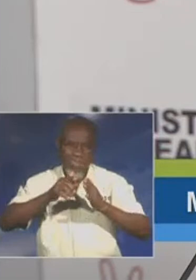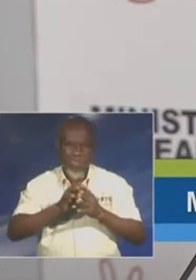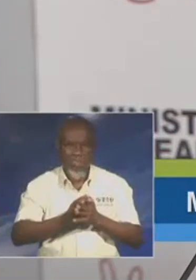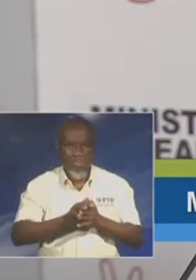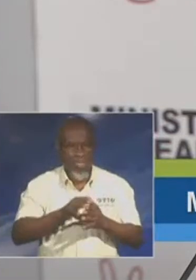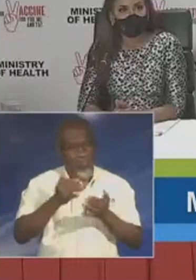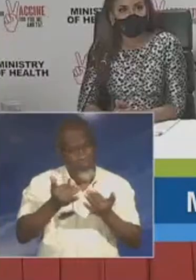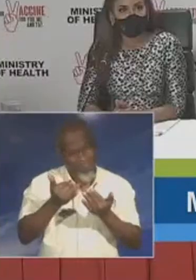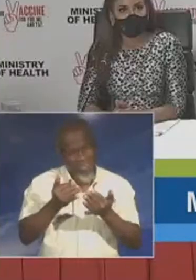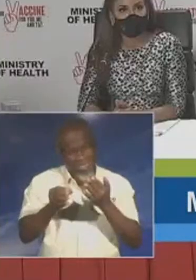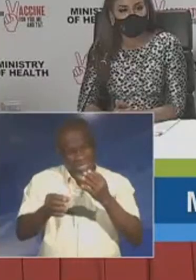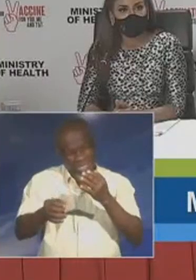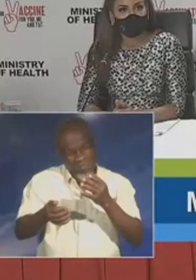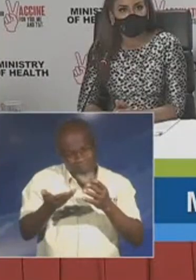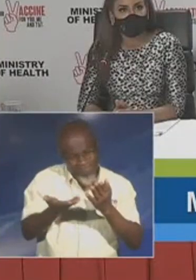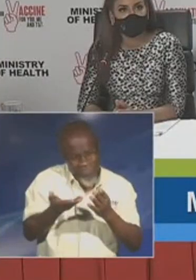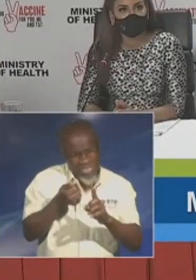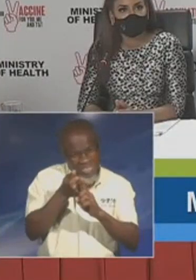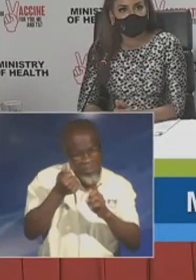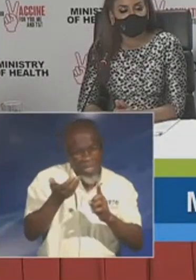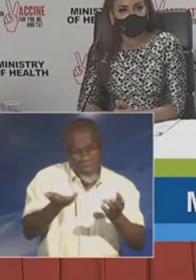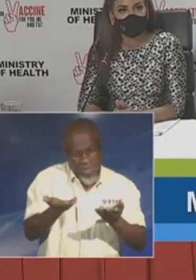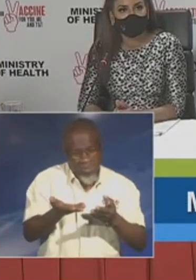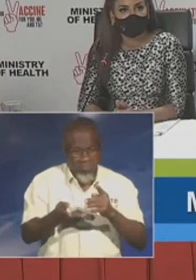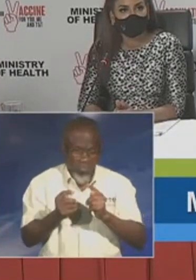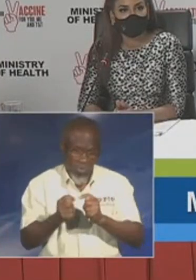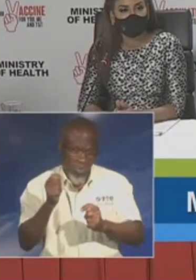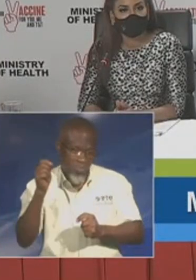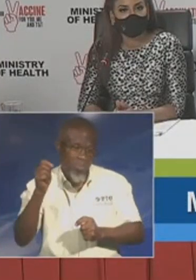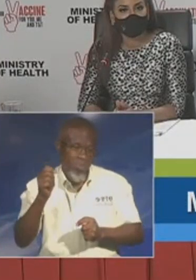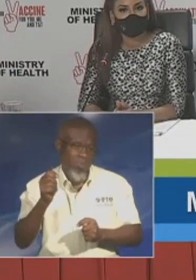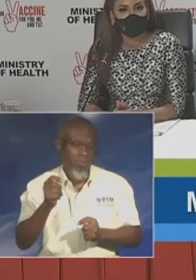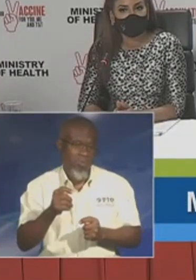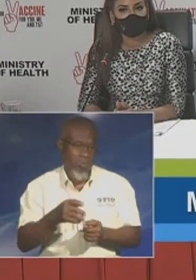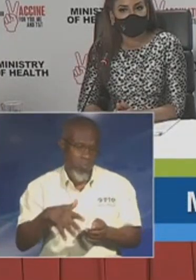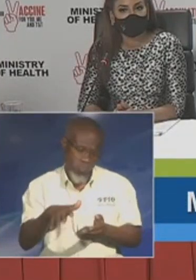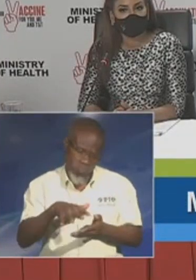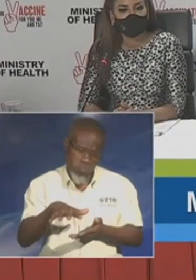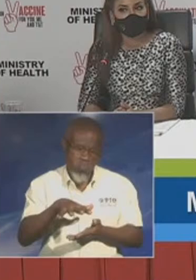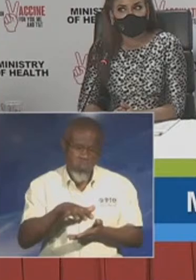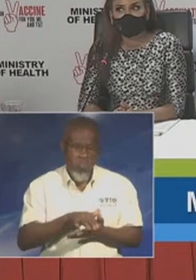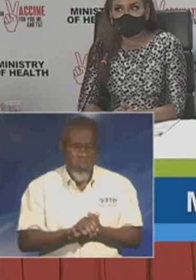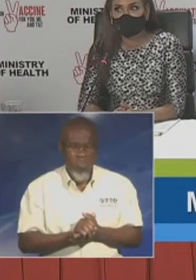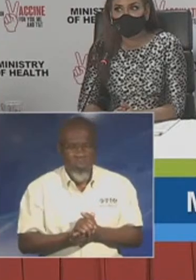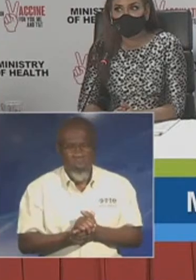you. Thank you very much, Dr. Richards. With that